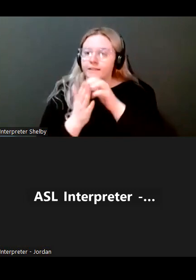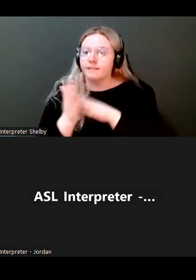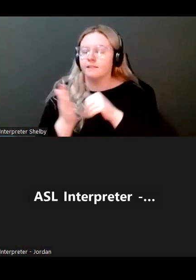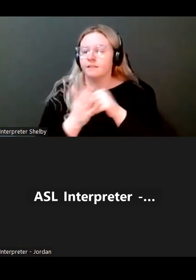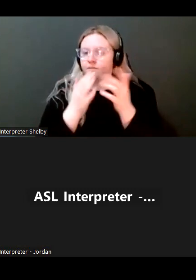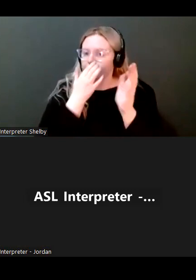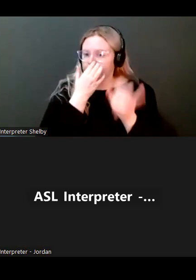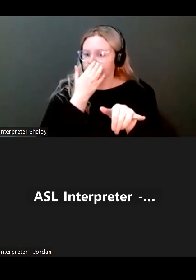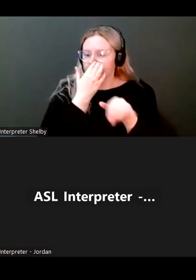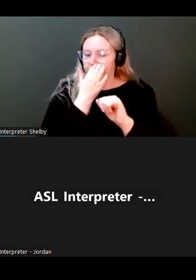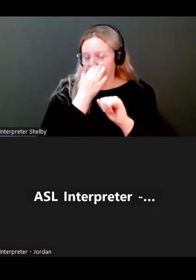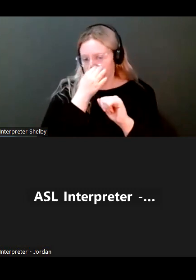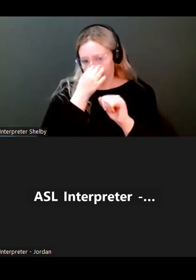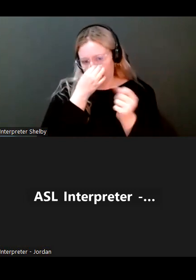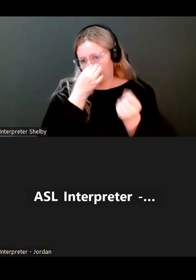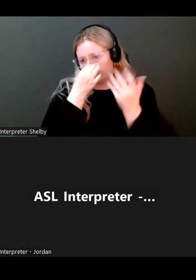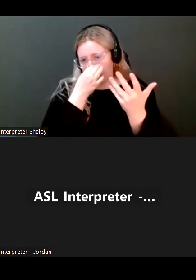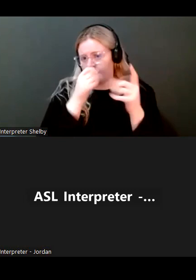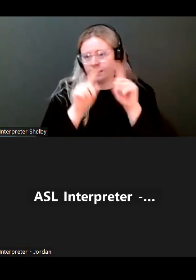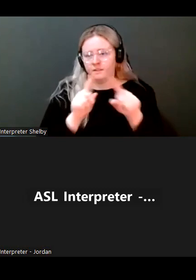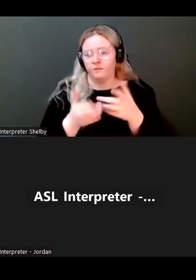there's so many different things.